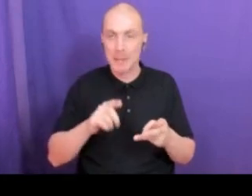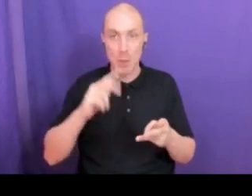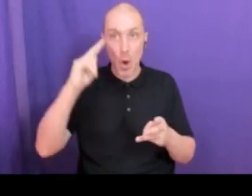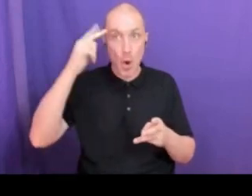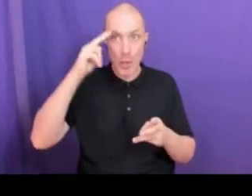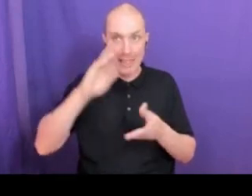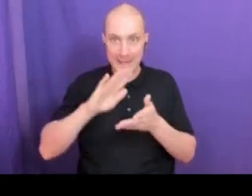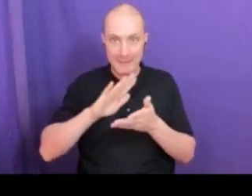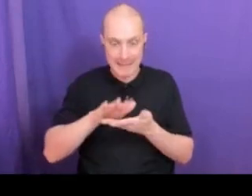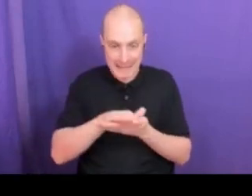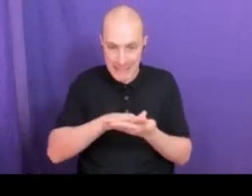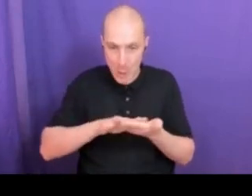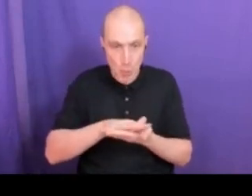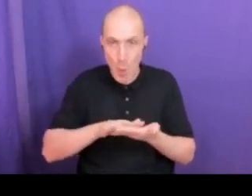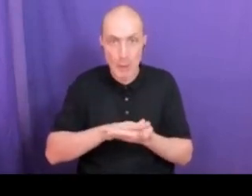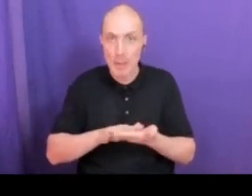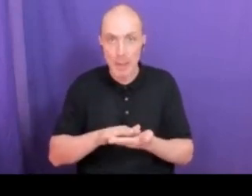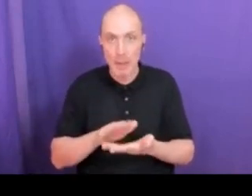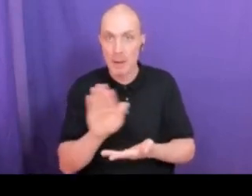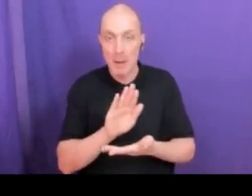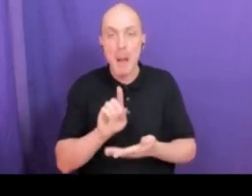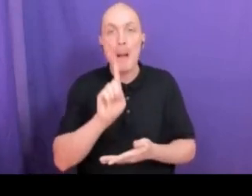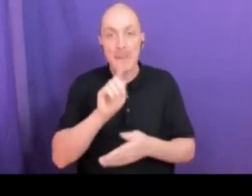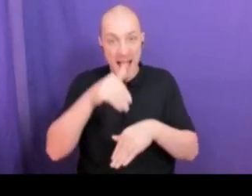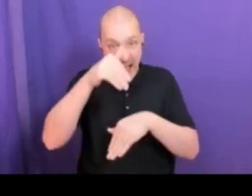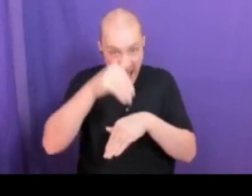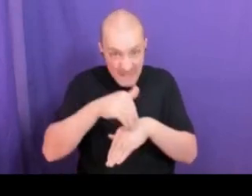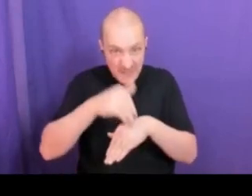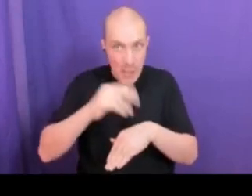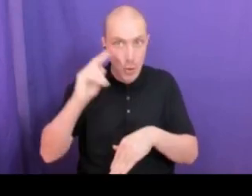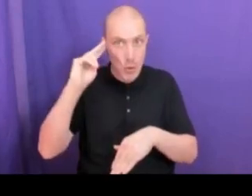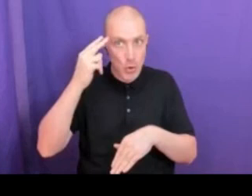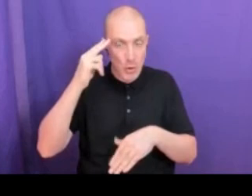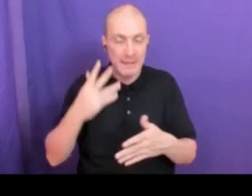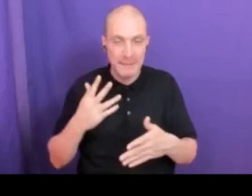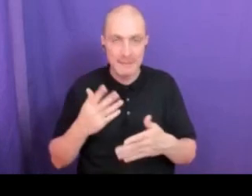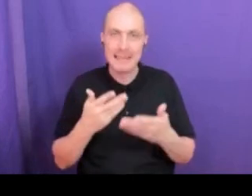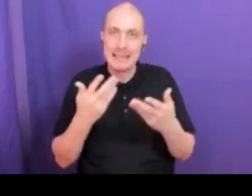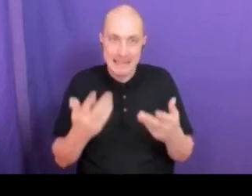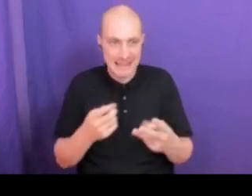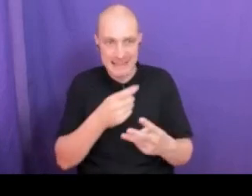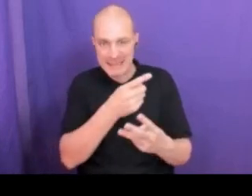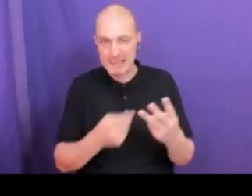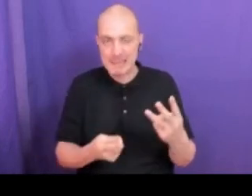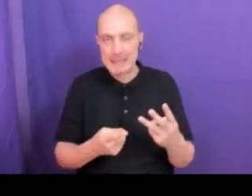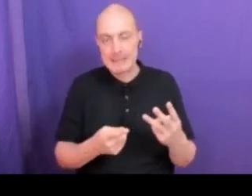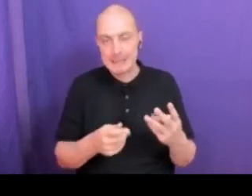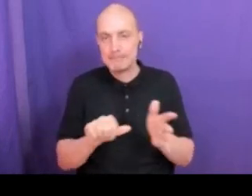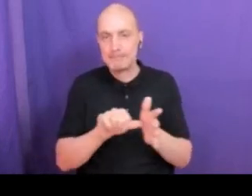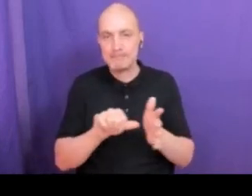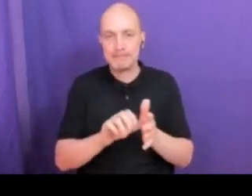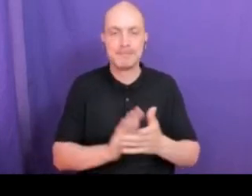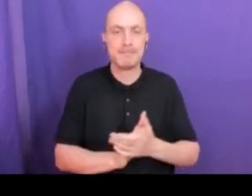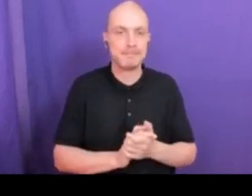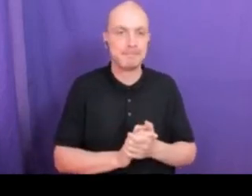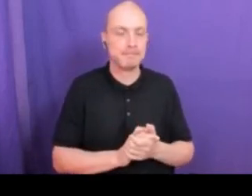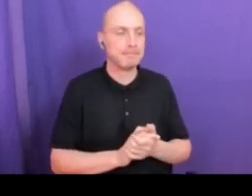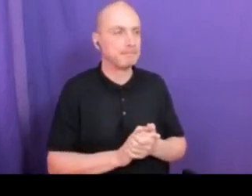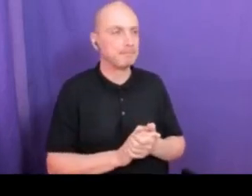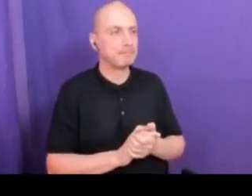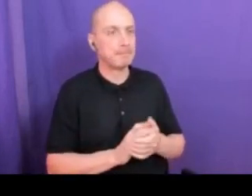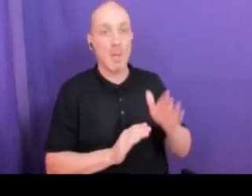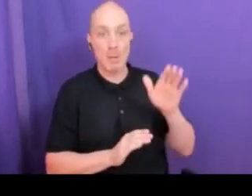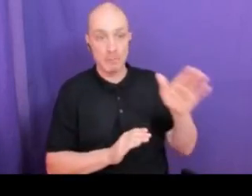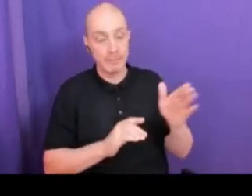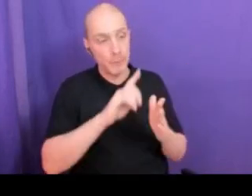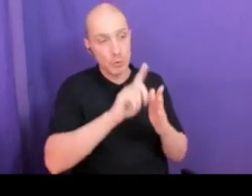Yeah. And the other, just while we've got you there, Jenny, the other thing I want to pick up on there is it seemed to me like an absolutely